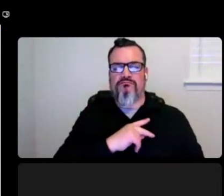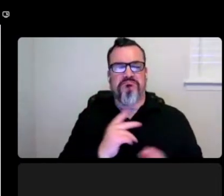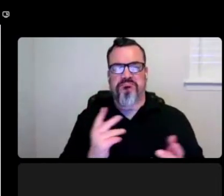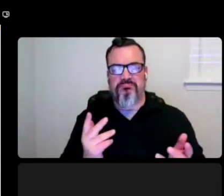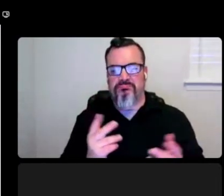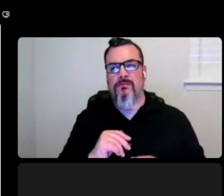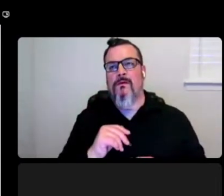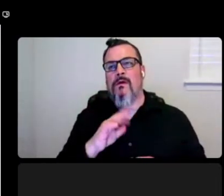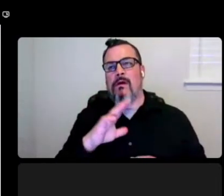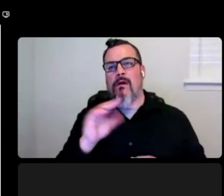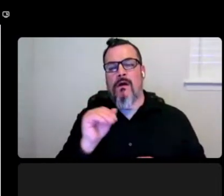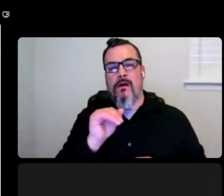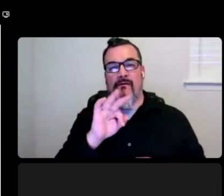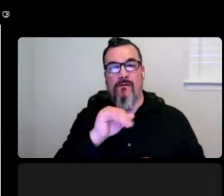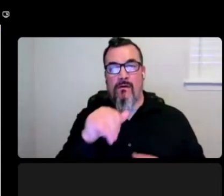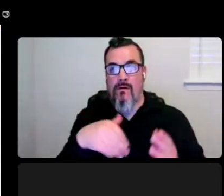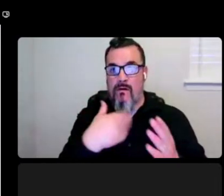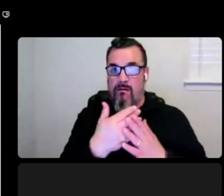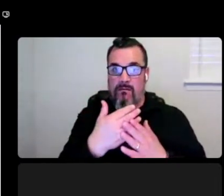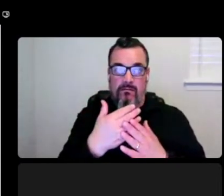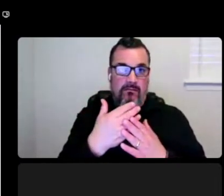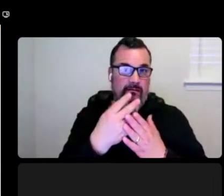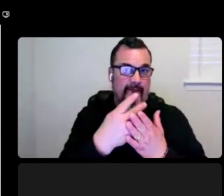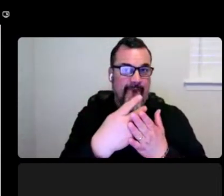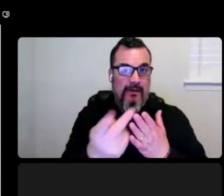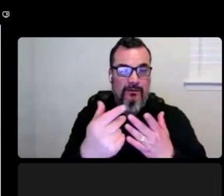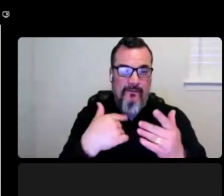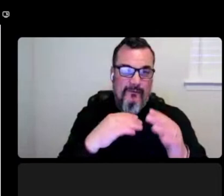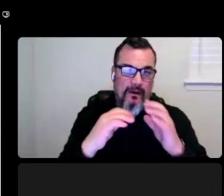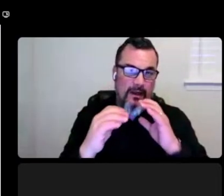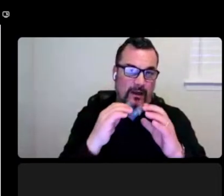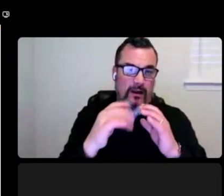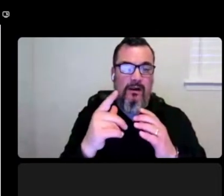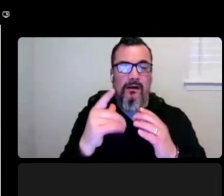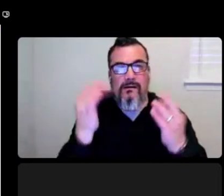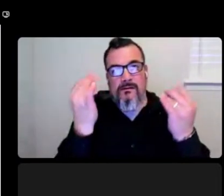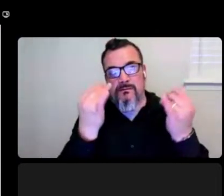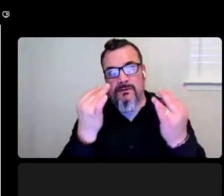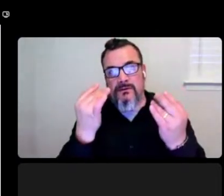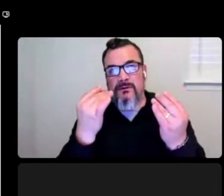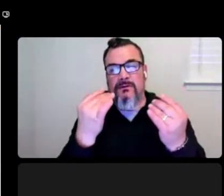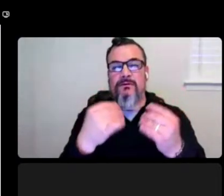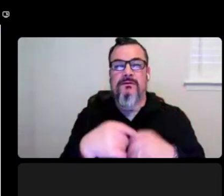And if all else fails, or you're having that conversation, you've chewed on it, Joanne has held